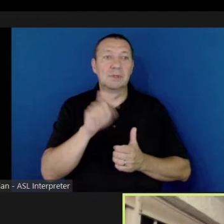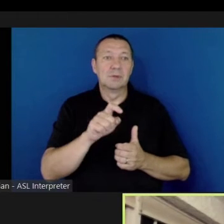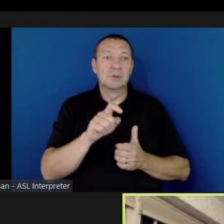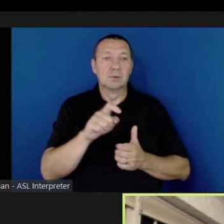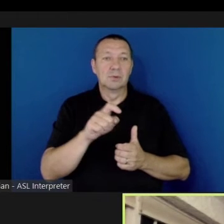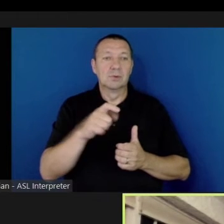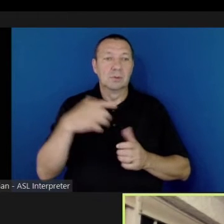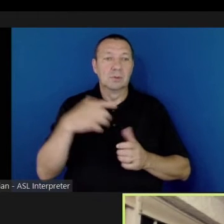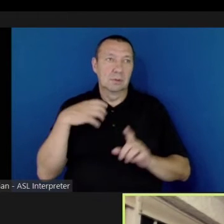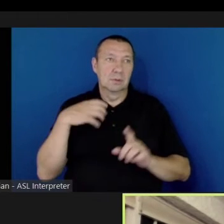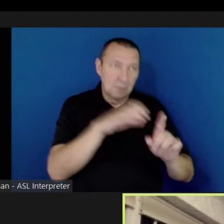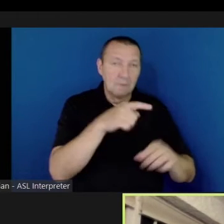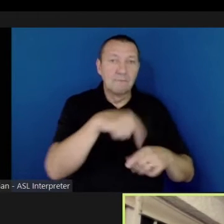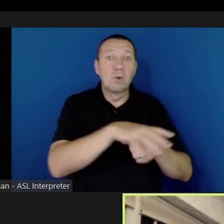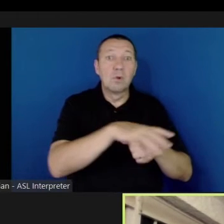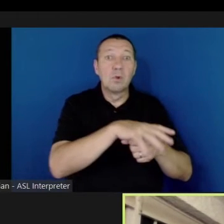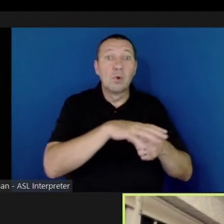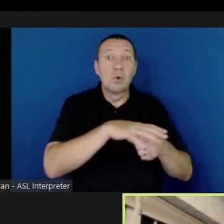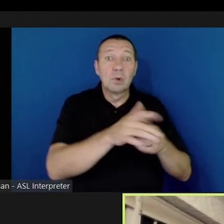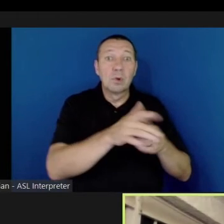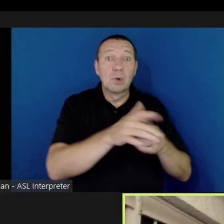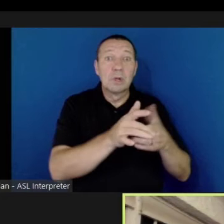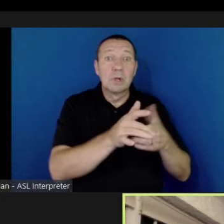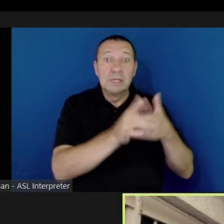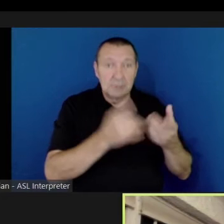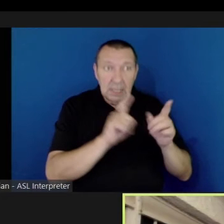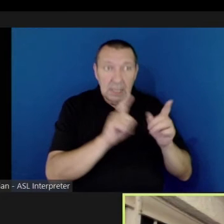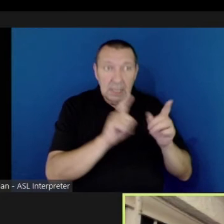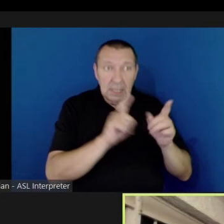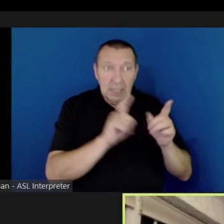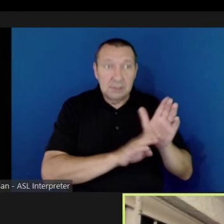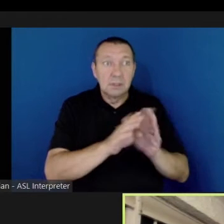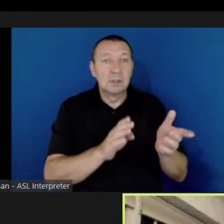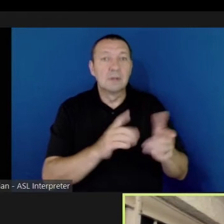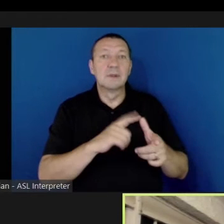to succeed. So as a global community